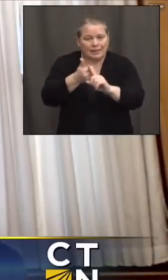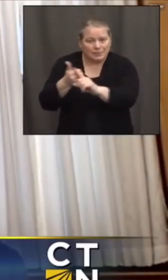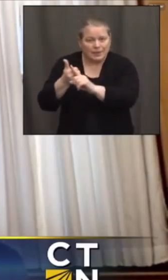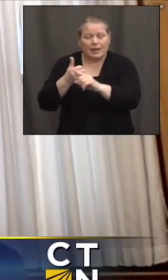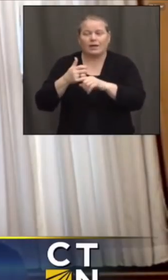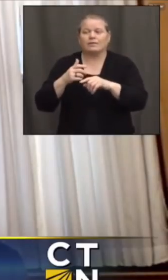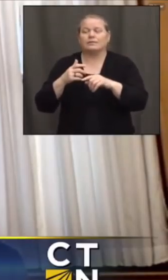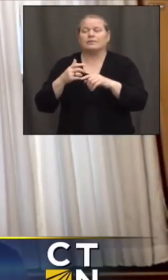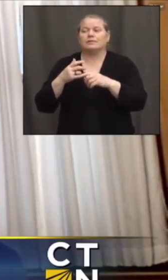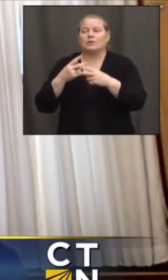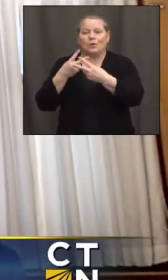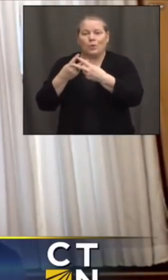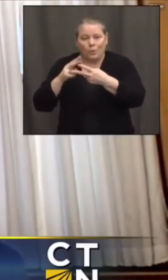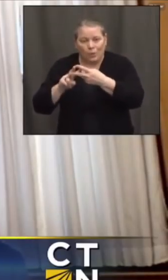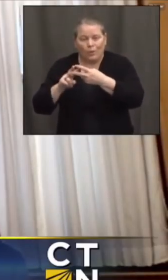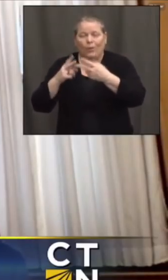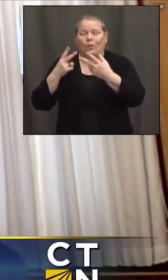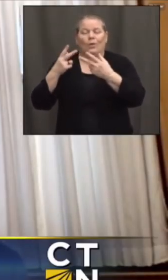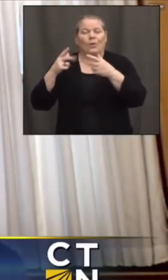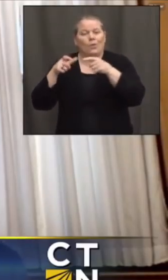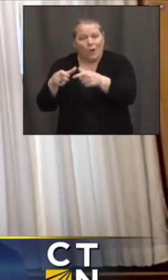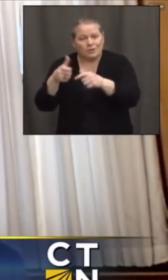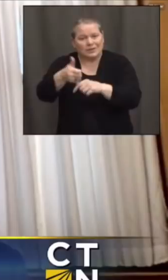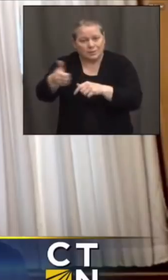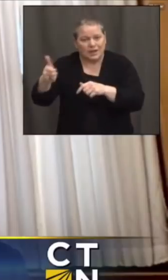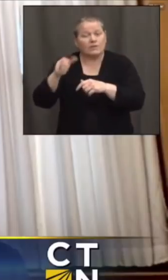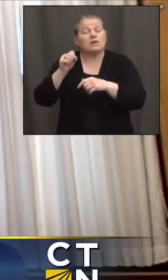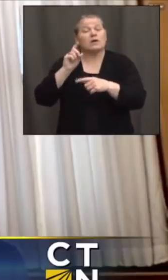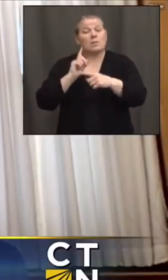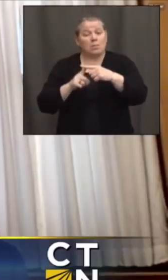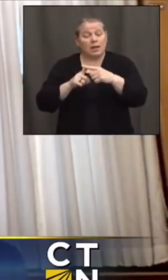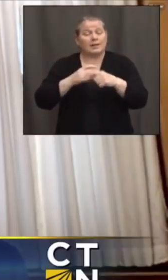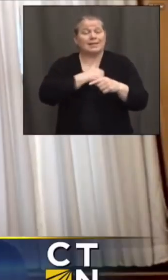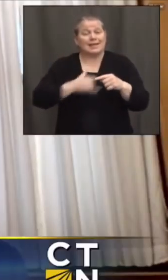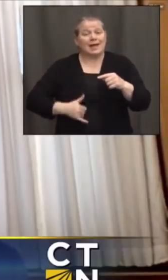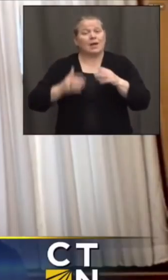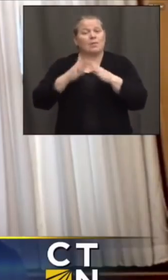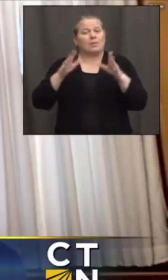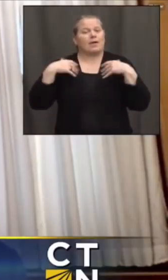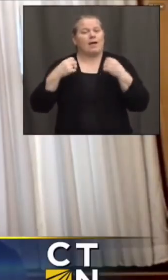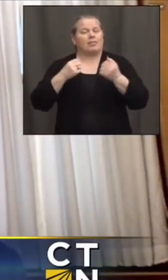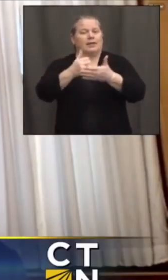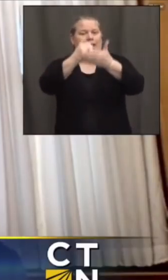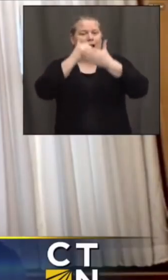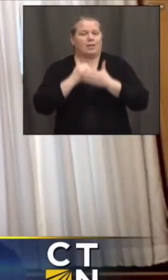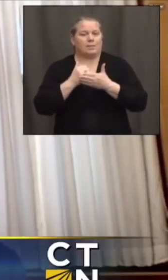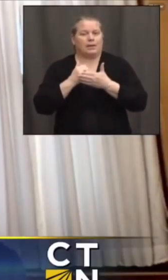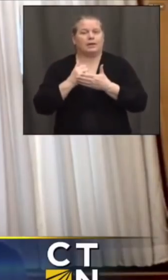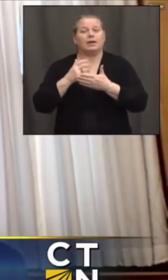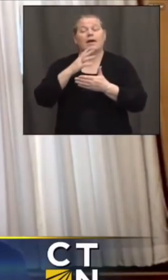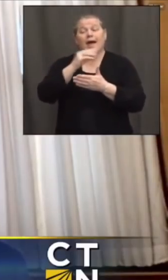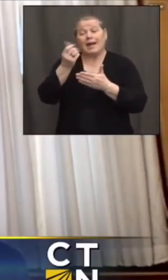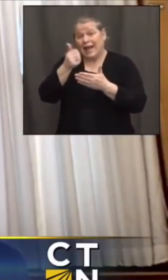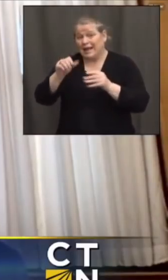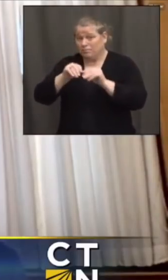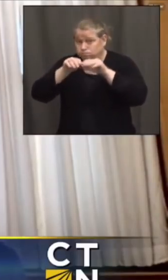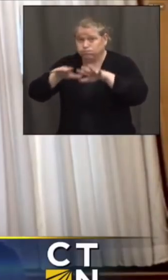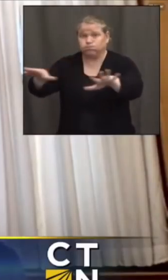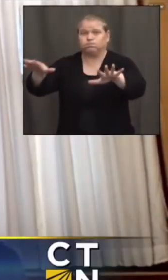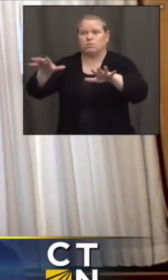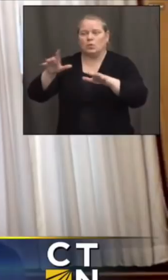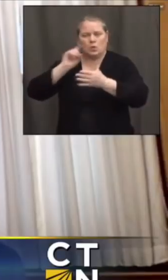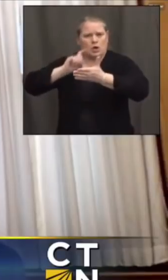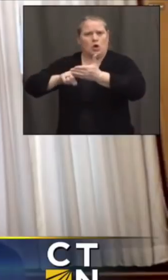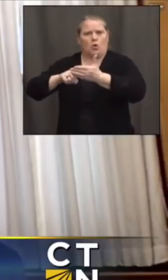more of the contact tracing data too, to see if there's other trends, in addition to the outbreak investigations that we do report on publicly of larger clusters